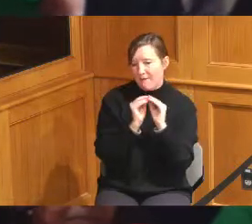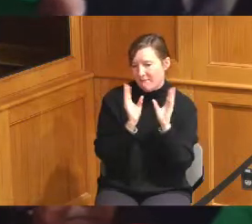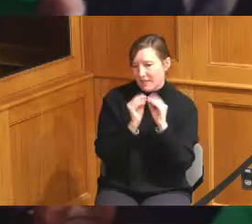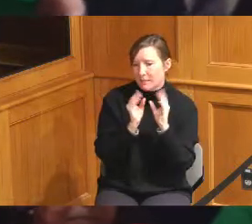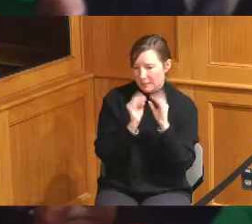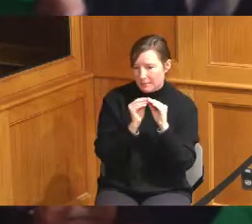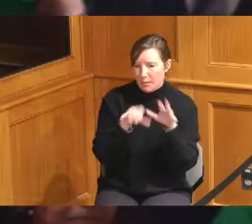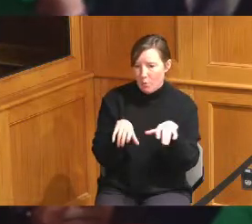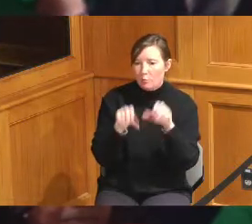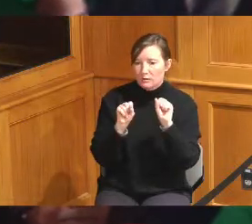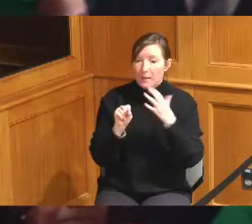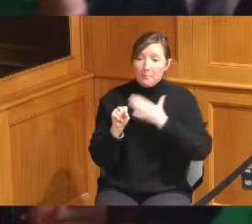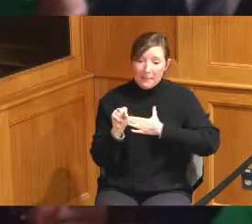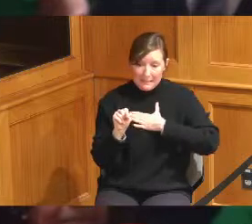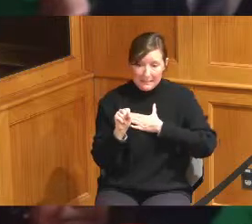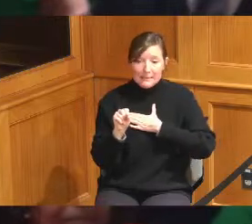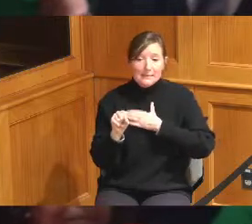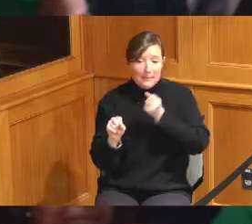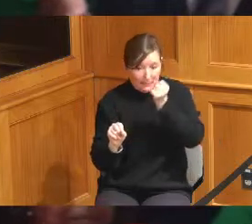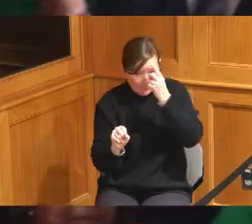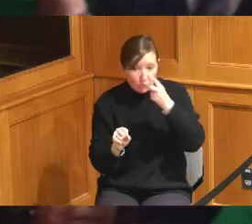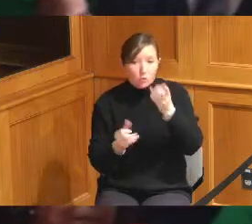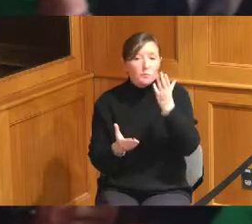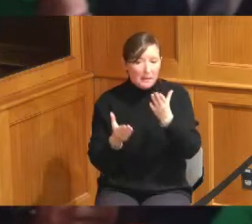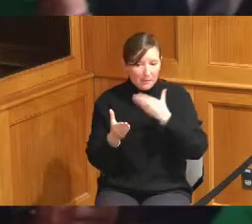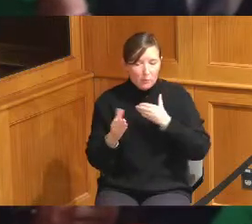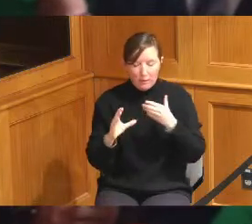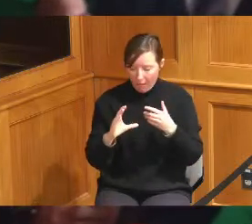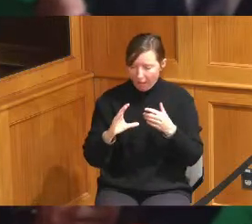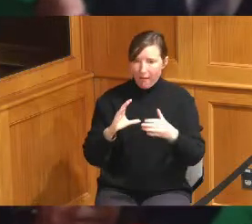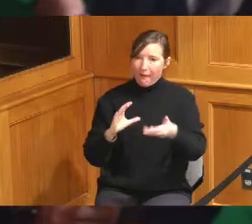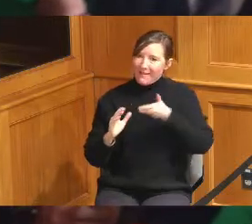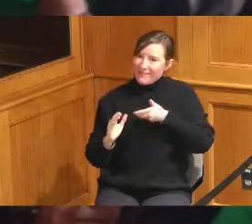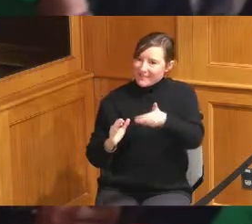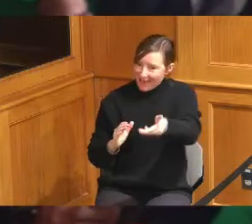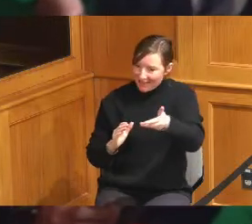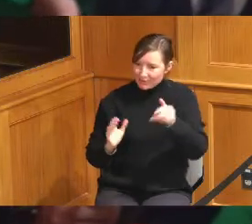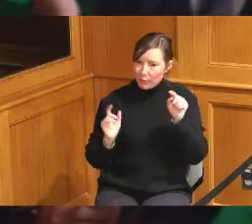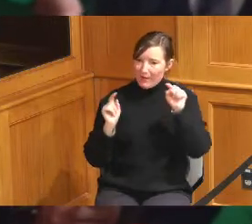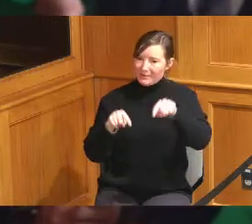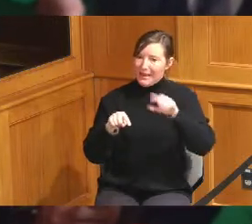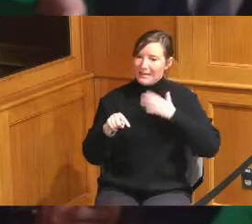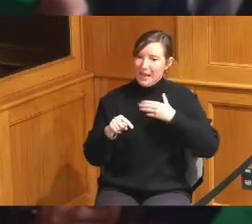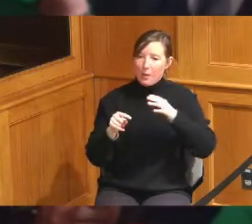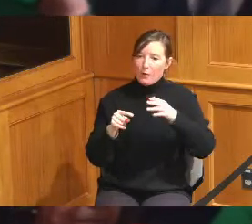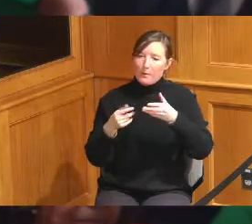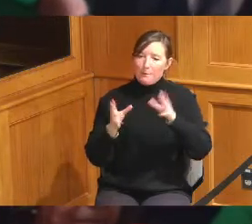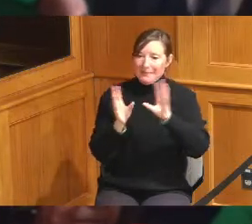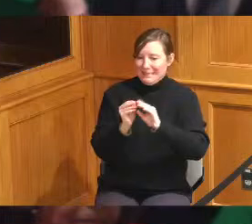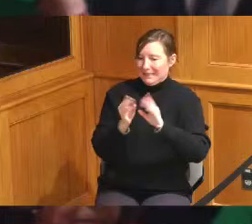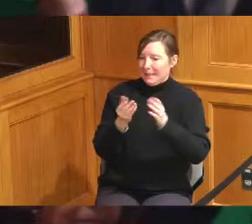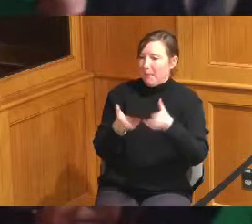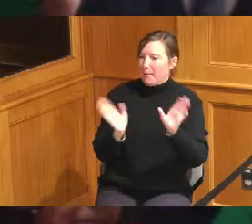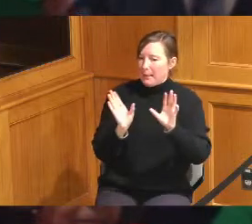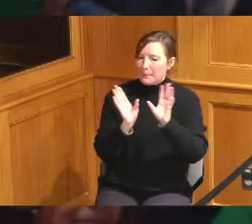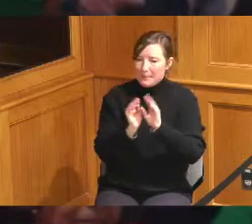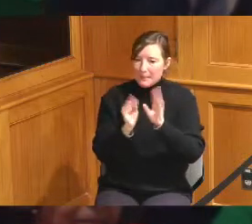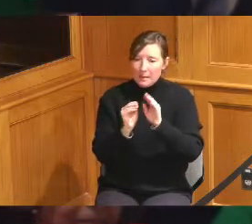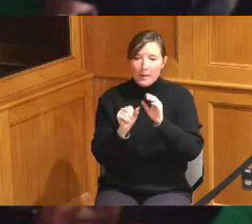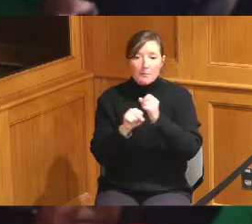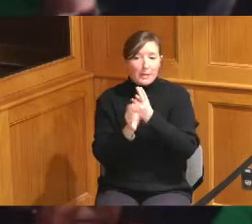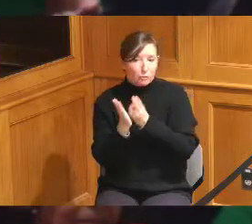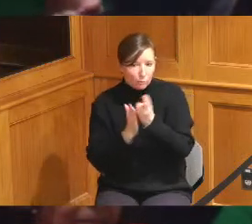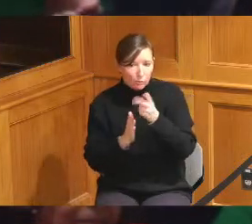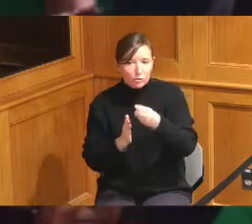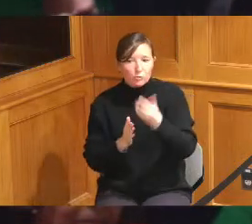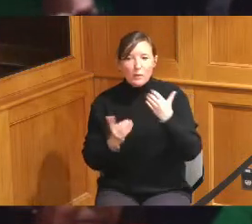please understand that you will probably get an invitation to attend our public meeting. So we want to make sure that you are there. We're going to